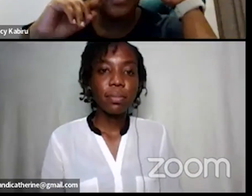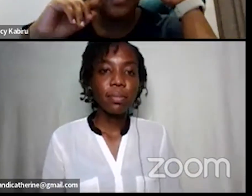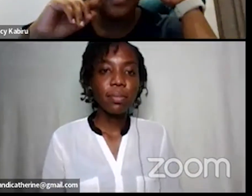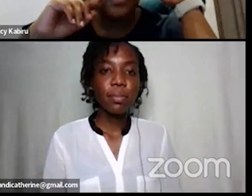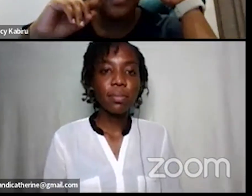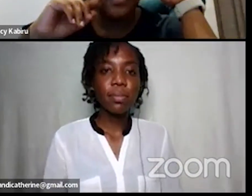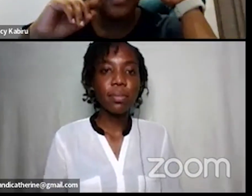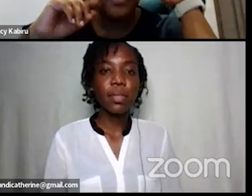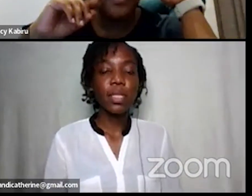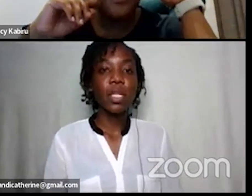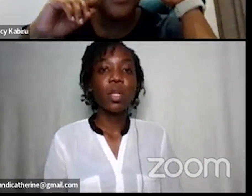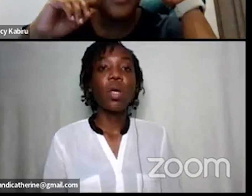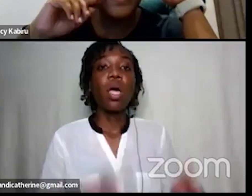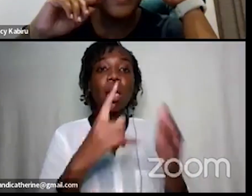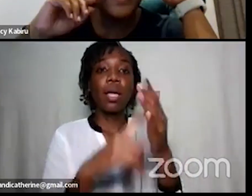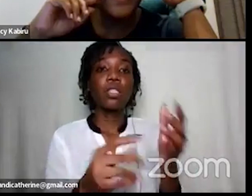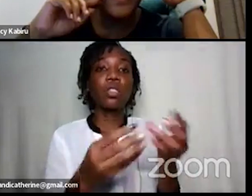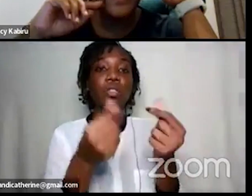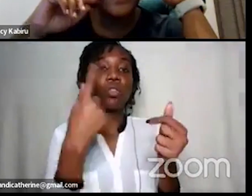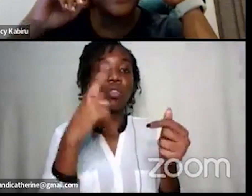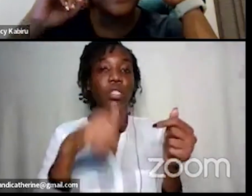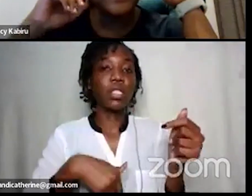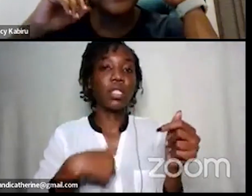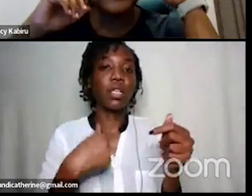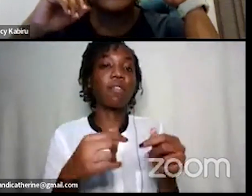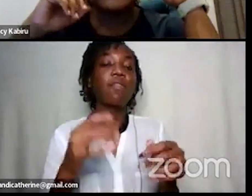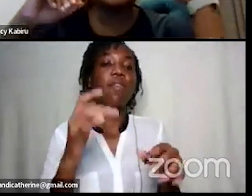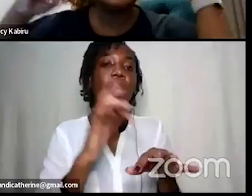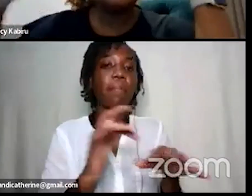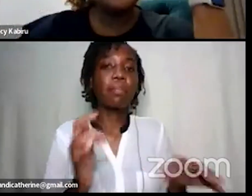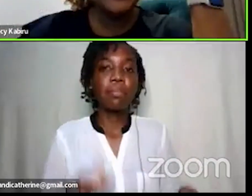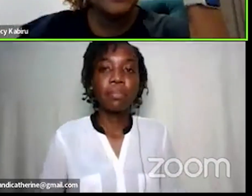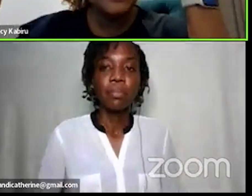is the solution for self-harming. Maybe you can combine them.